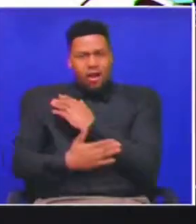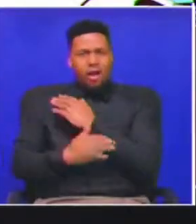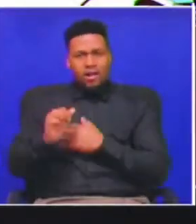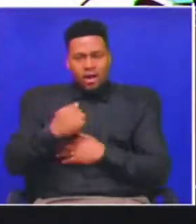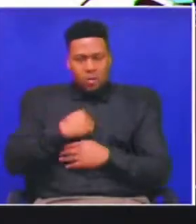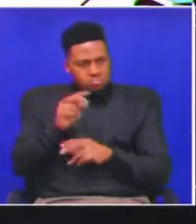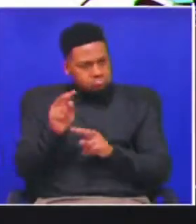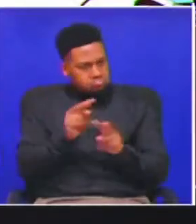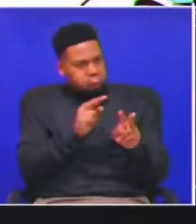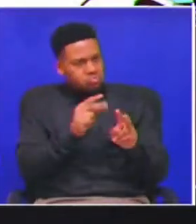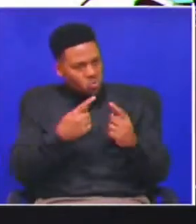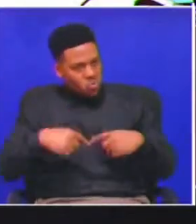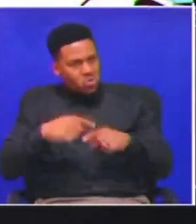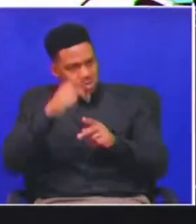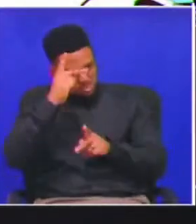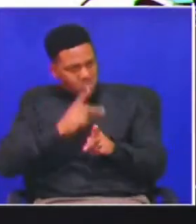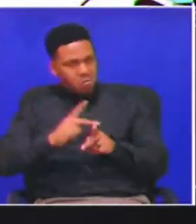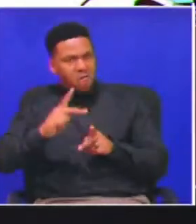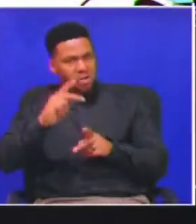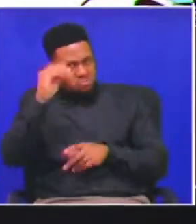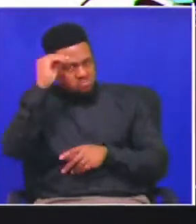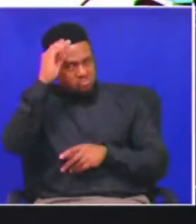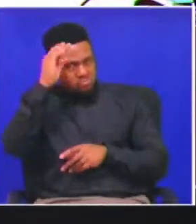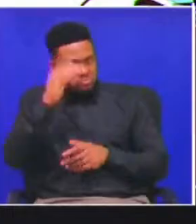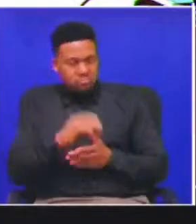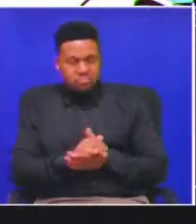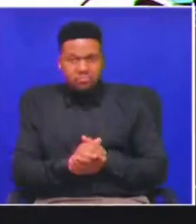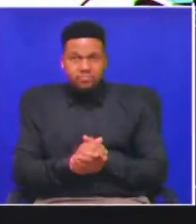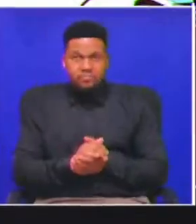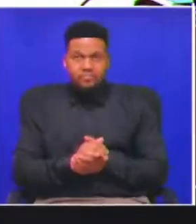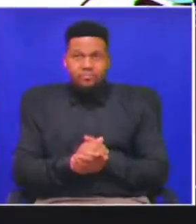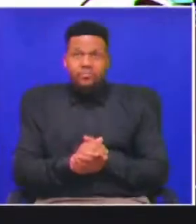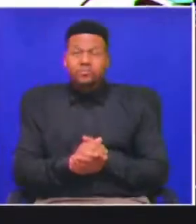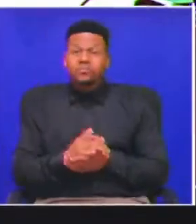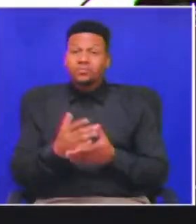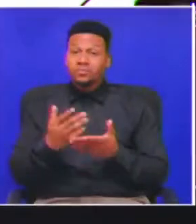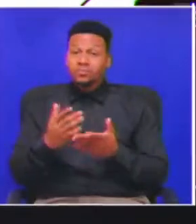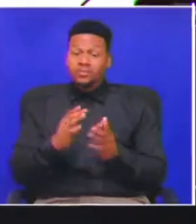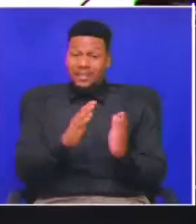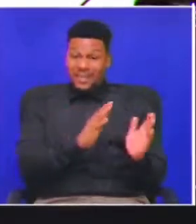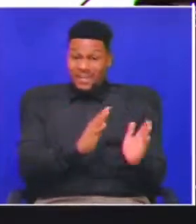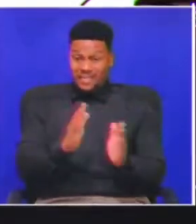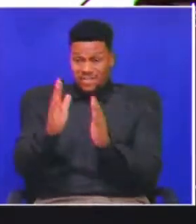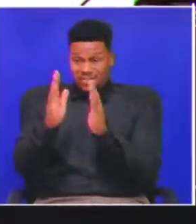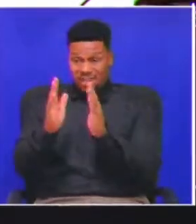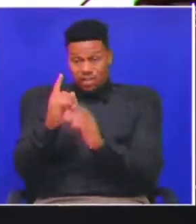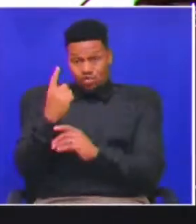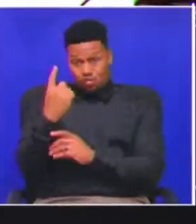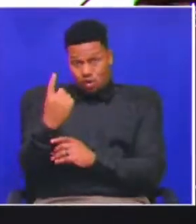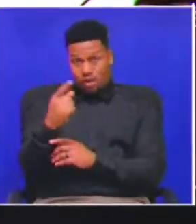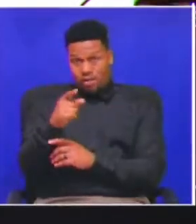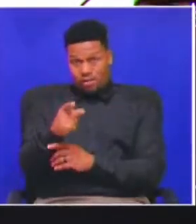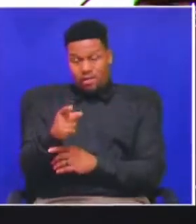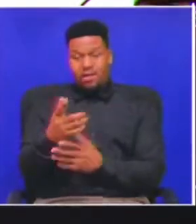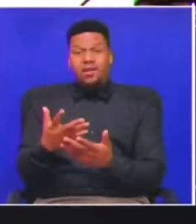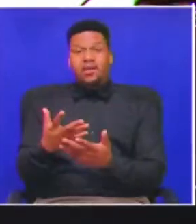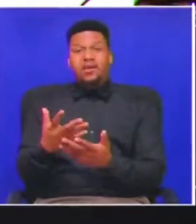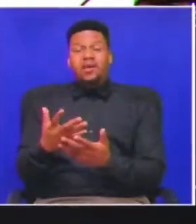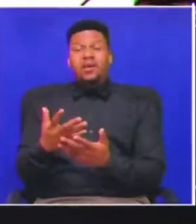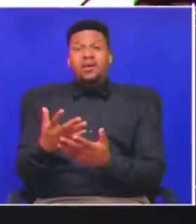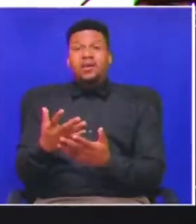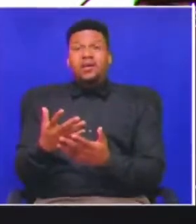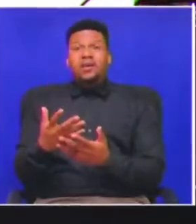Phase 1 of the electronic travel authorization system is currently being rolled out for the G20 delegates.